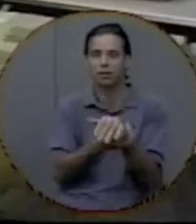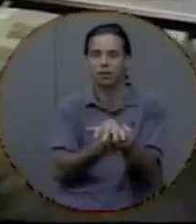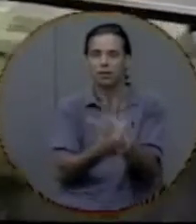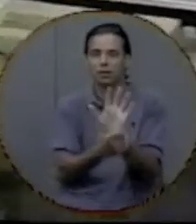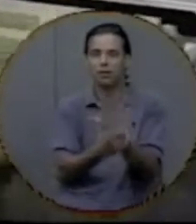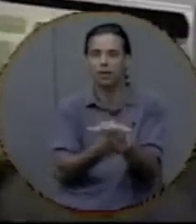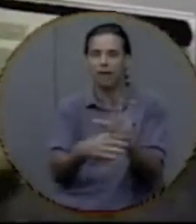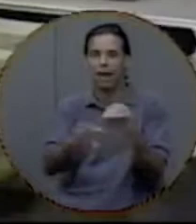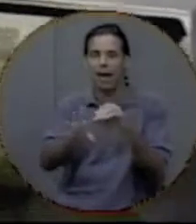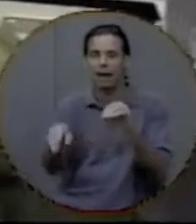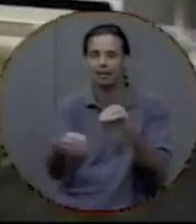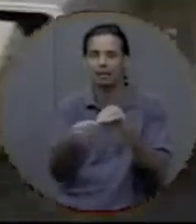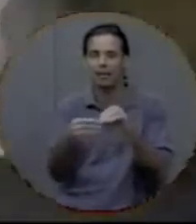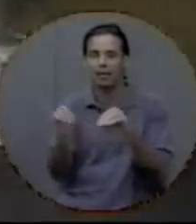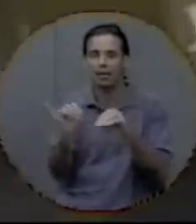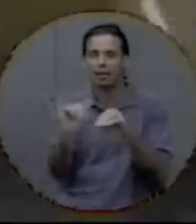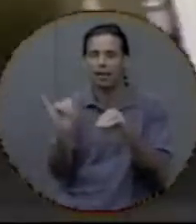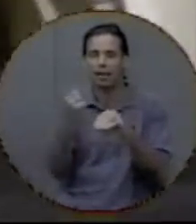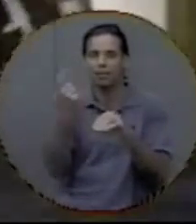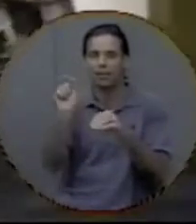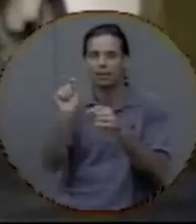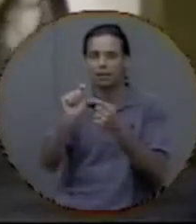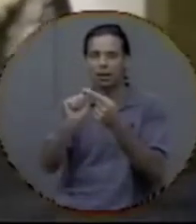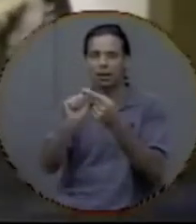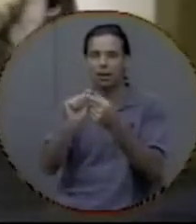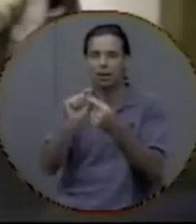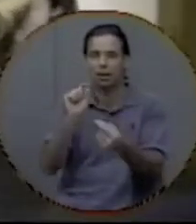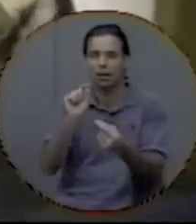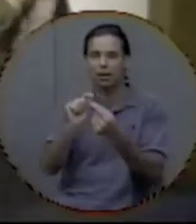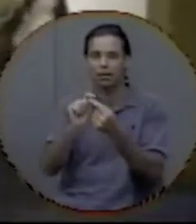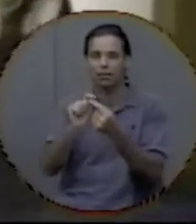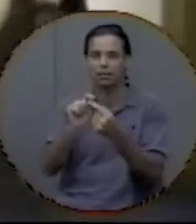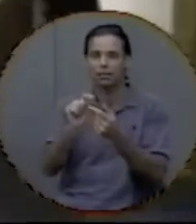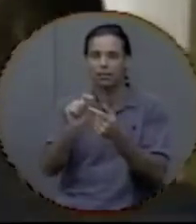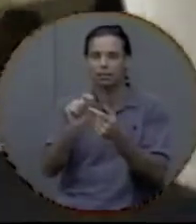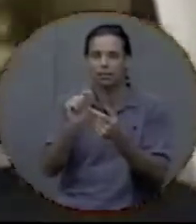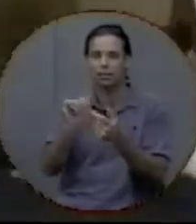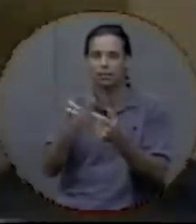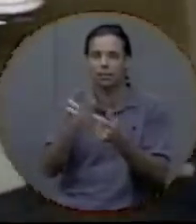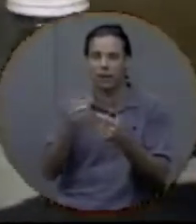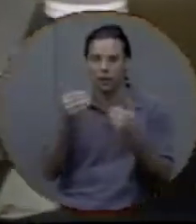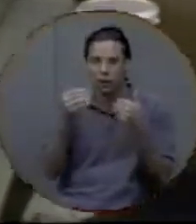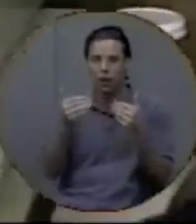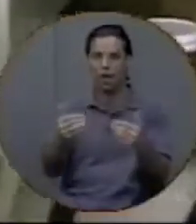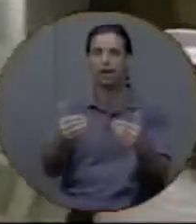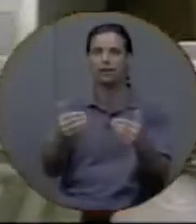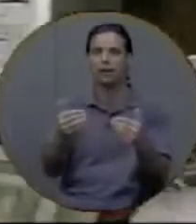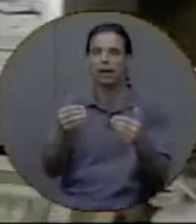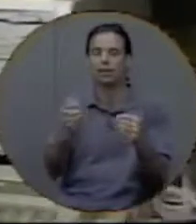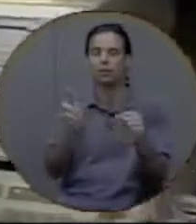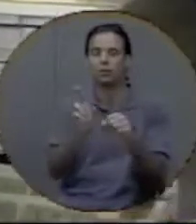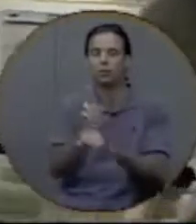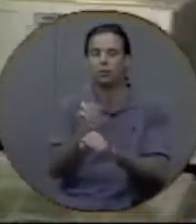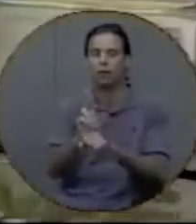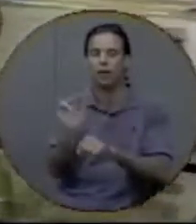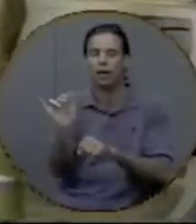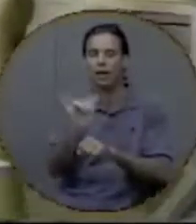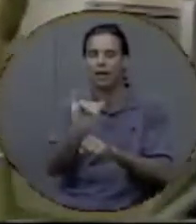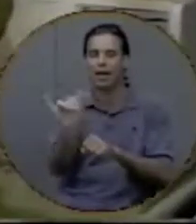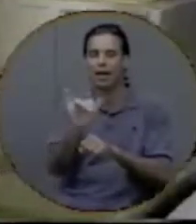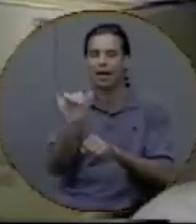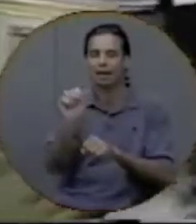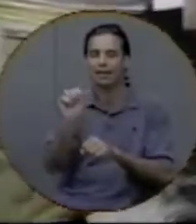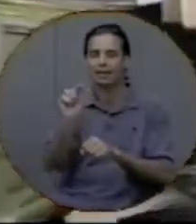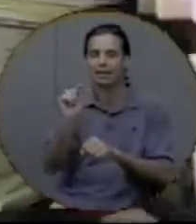add like a pencil right in the dorsum of his hand, not dorsum, but in the palmar area of his hand, so he can go ahead and use like a